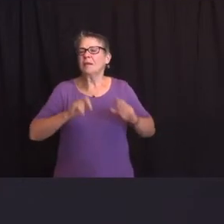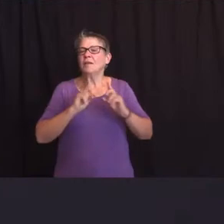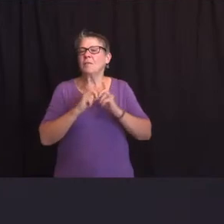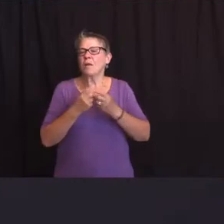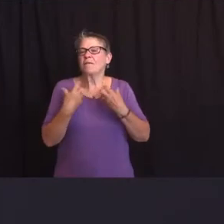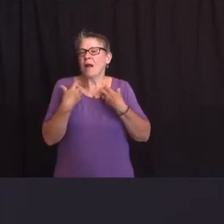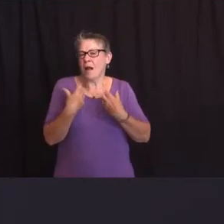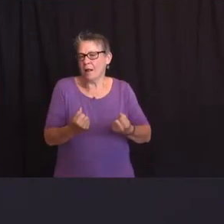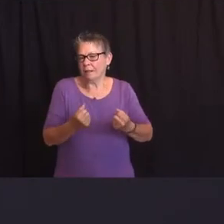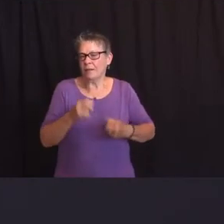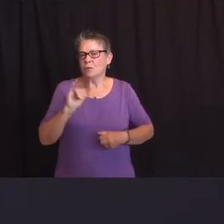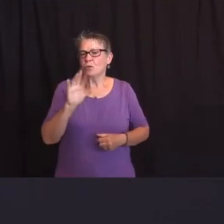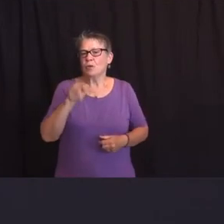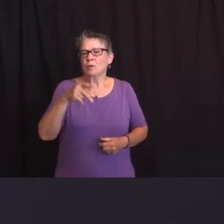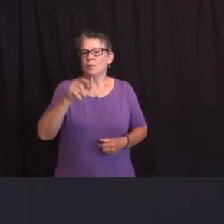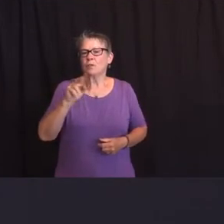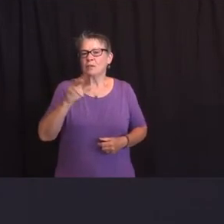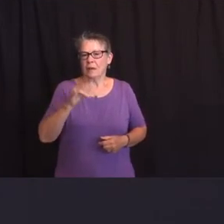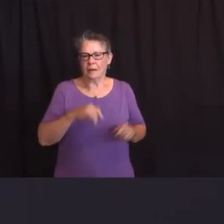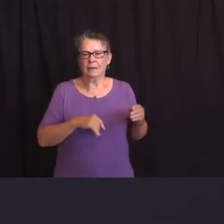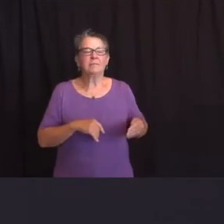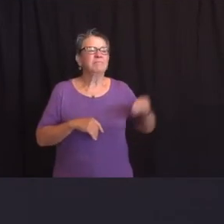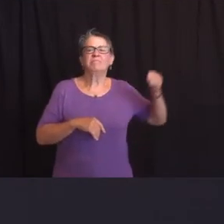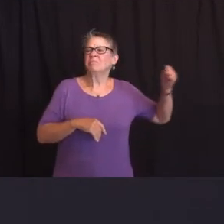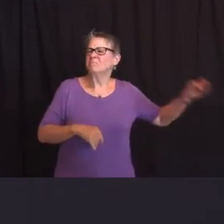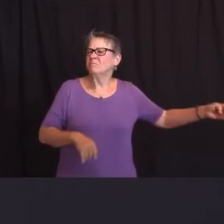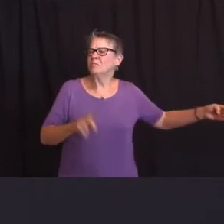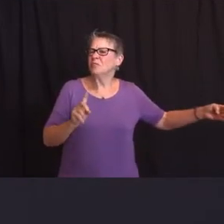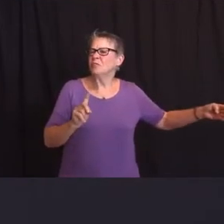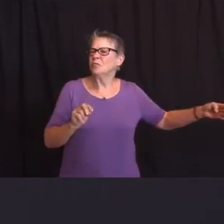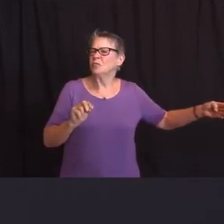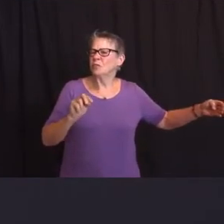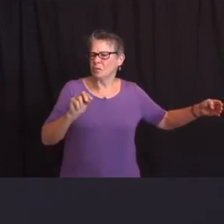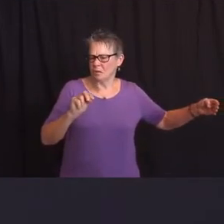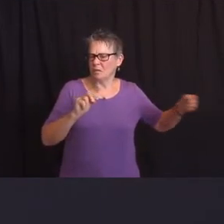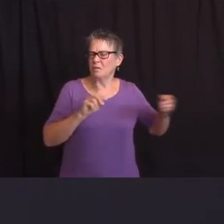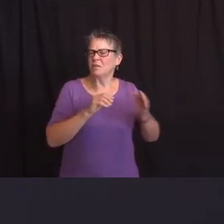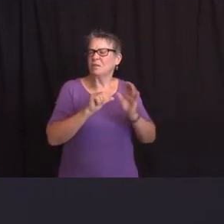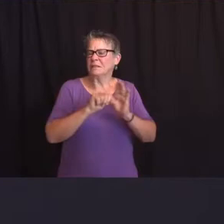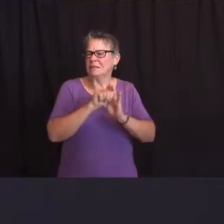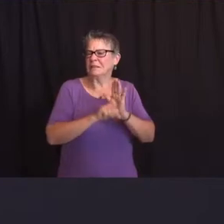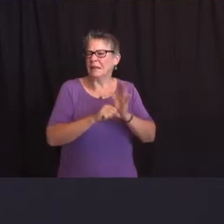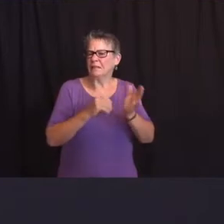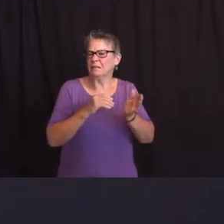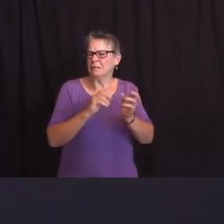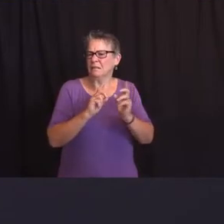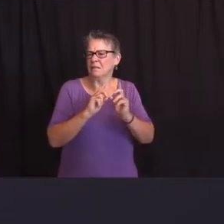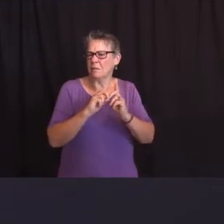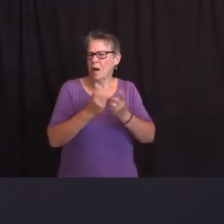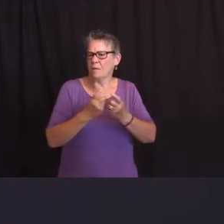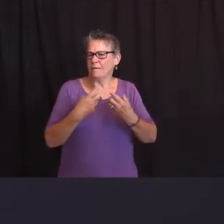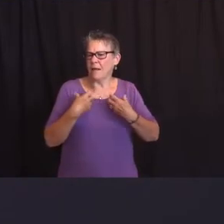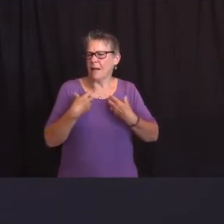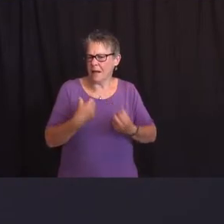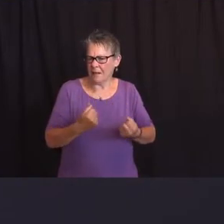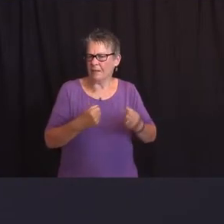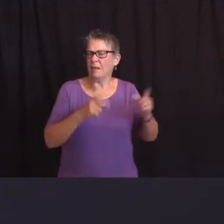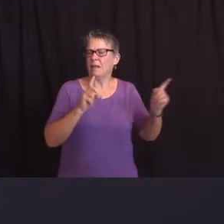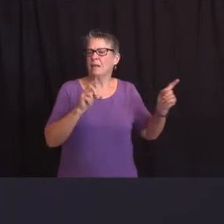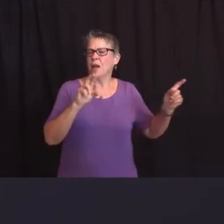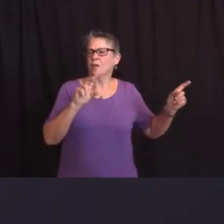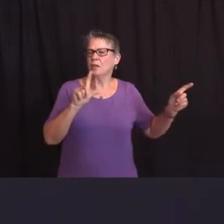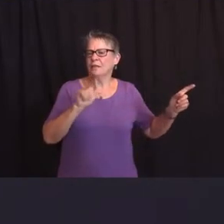her right, another familiar face, the Department's Communicable Disease Service Medical Director, Dr. Ed Lifshitz. Great to have you